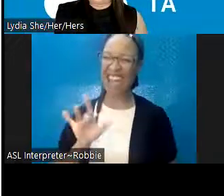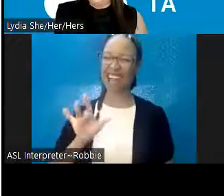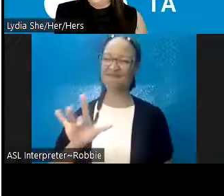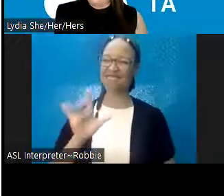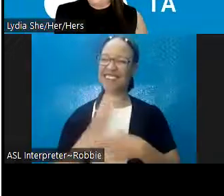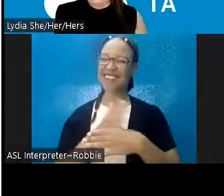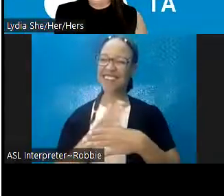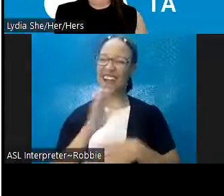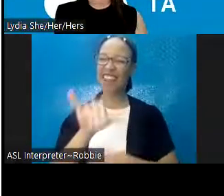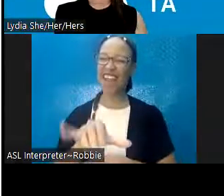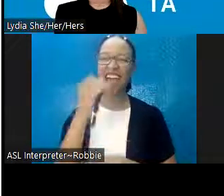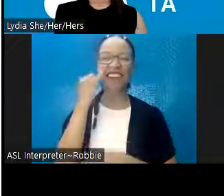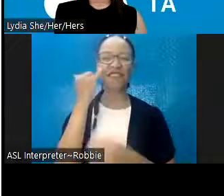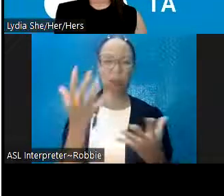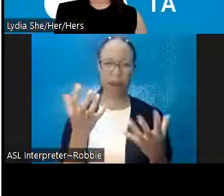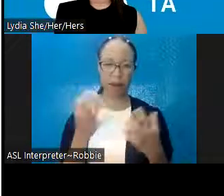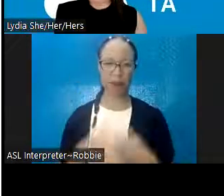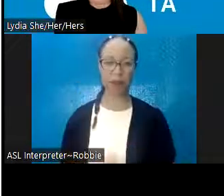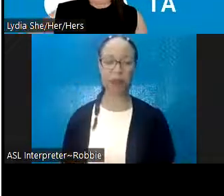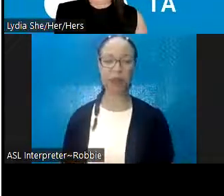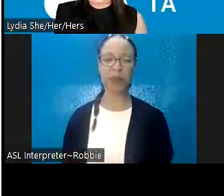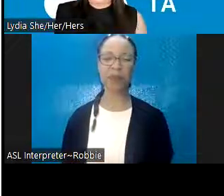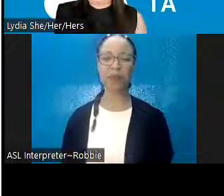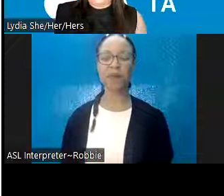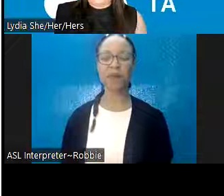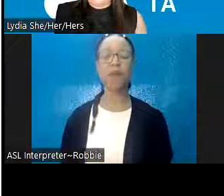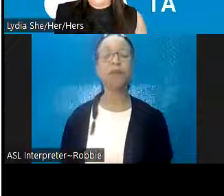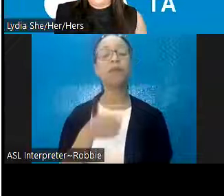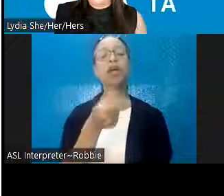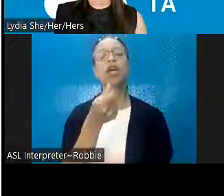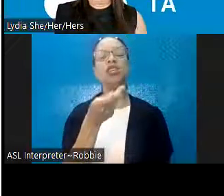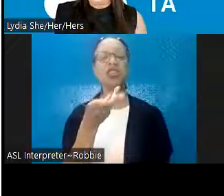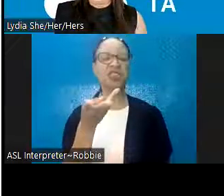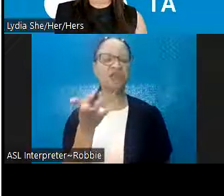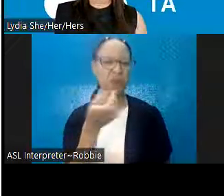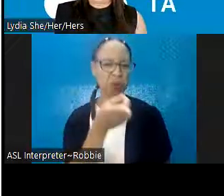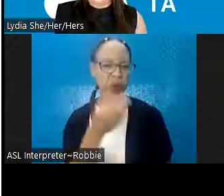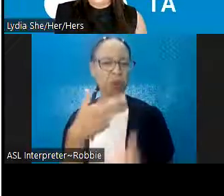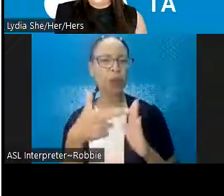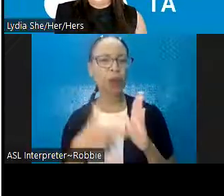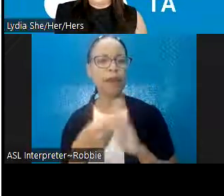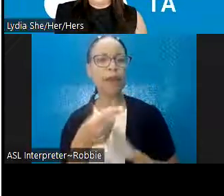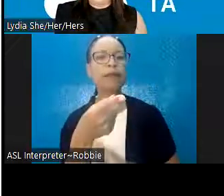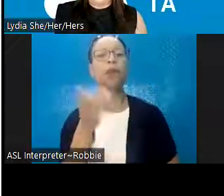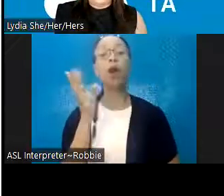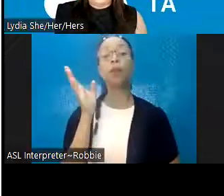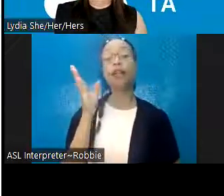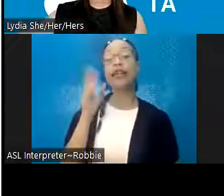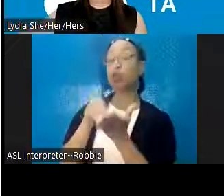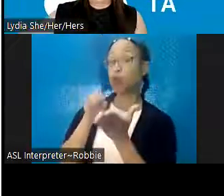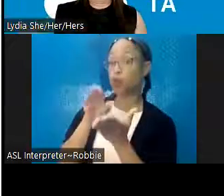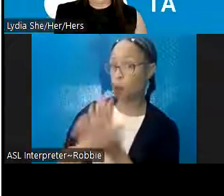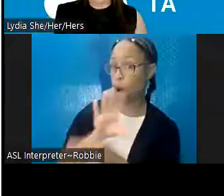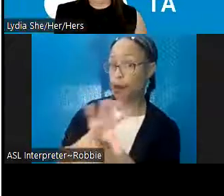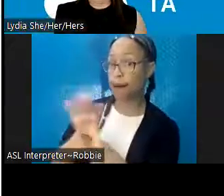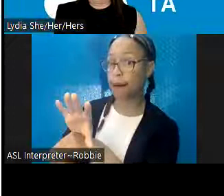those if you would like. A few housekeeping items. This presentation is being recorded and will